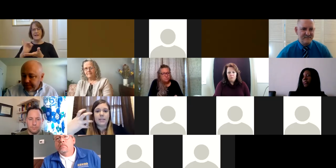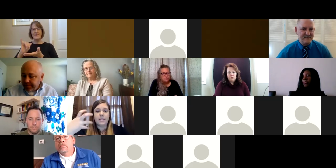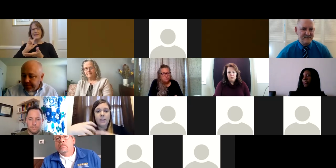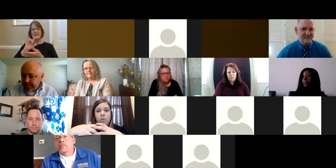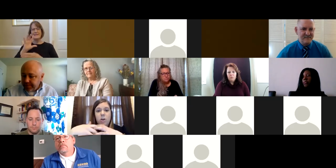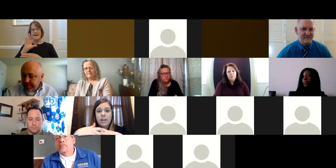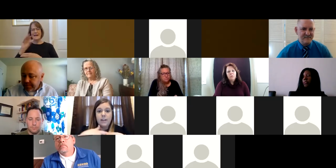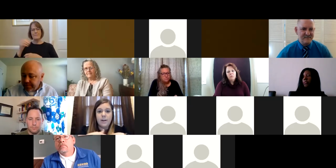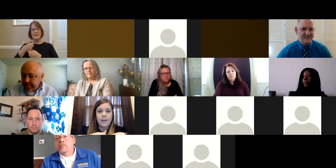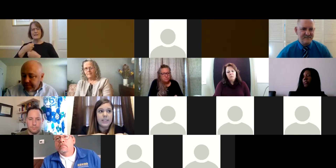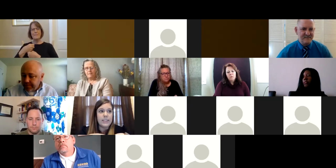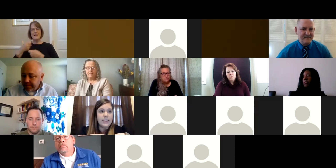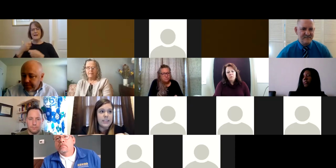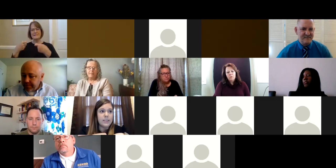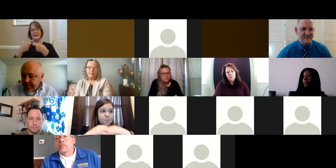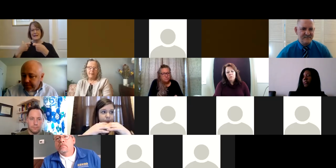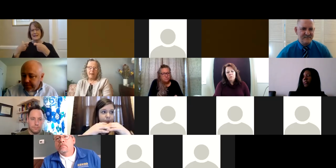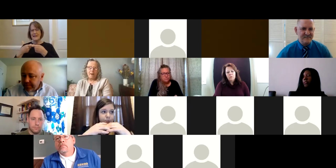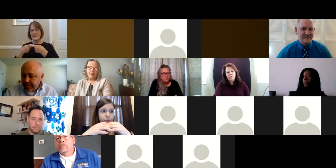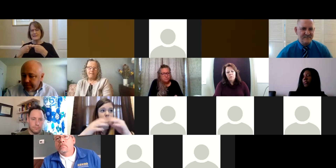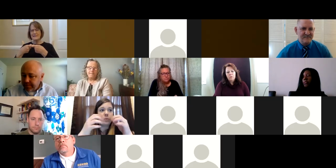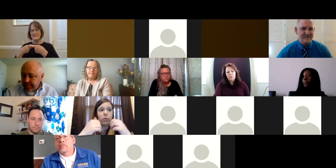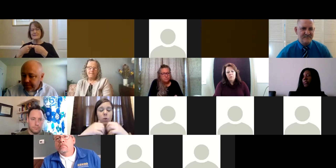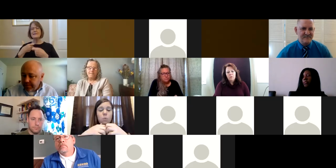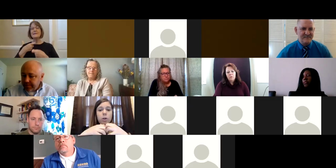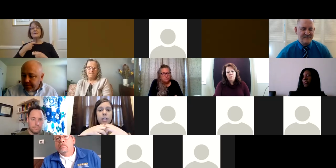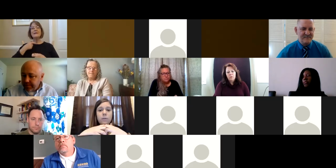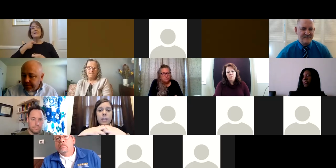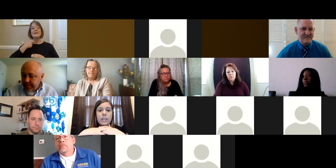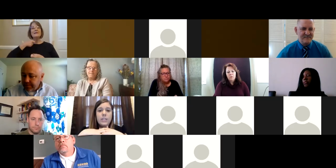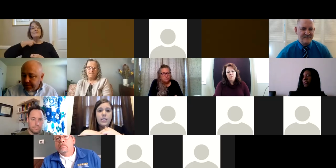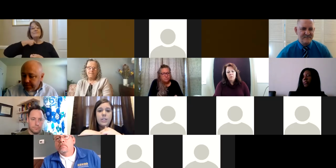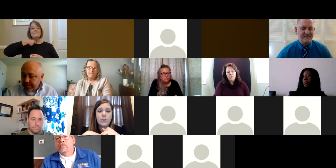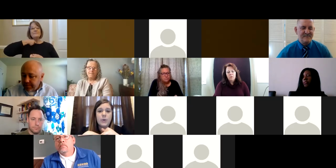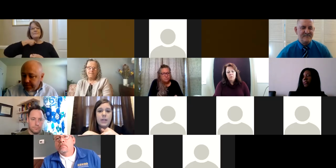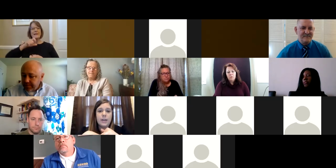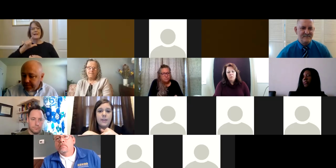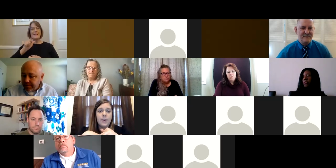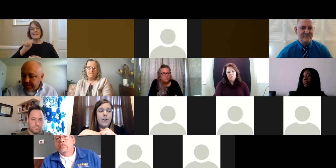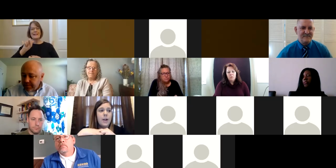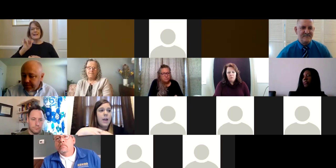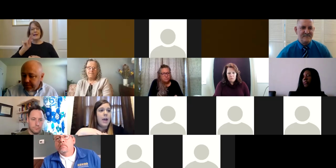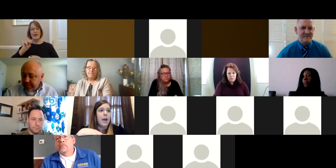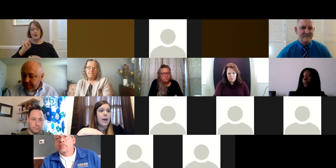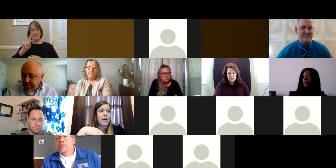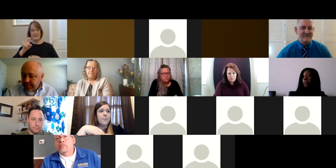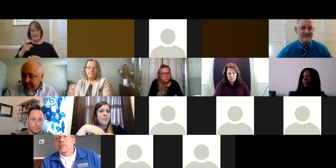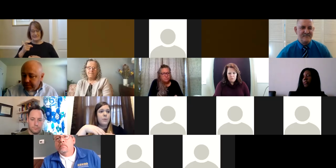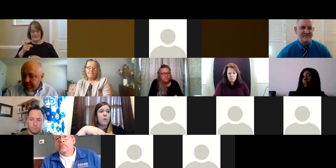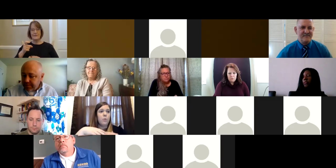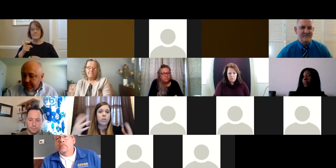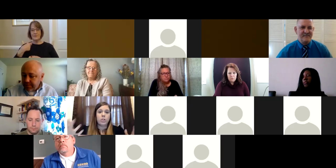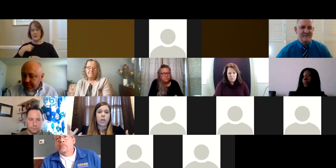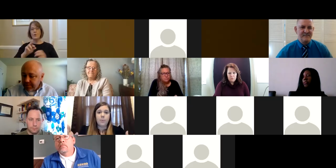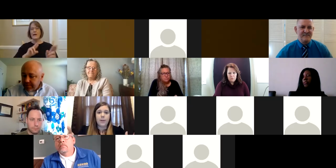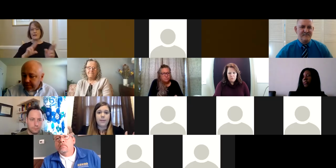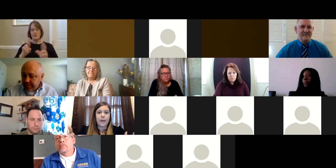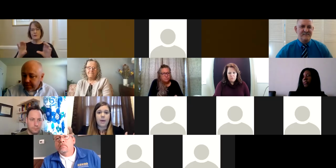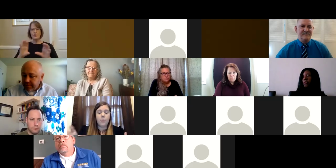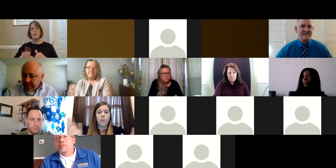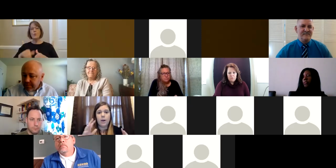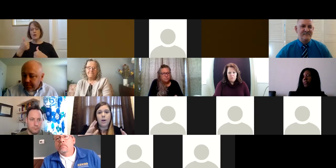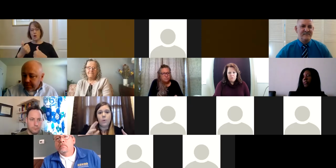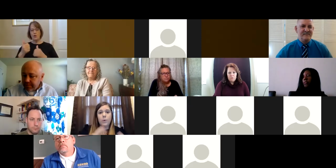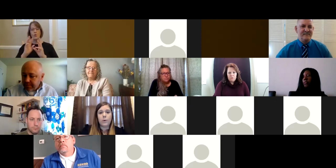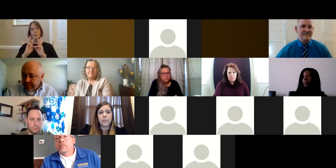that makes electronic larynxes. We're getting ready to do another workshop with